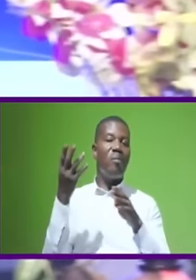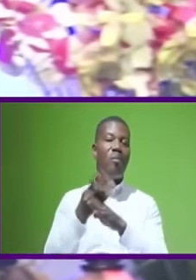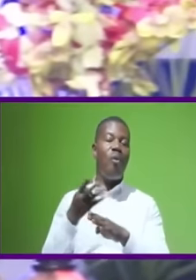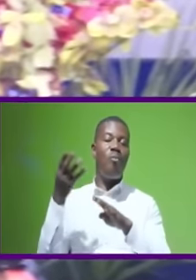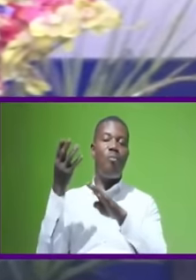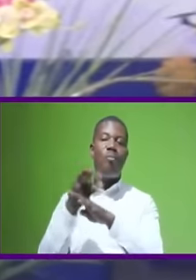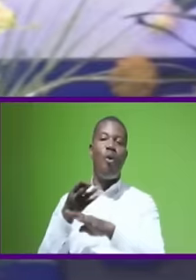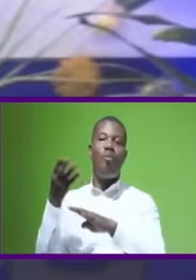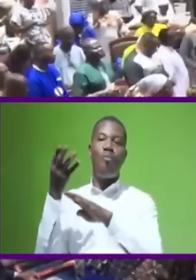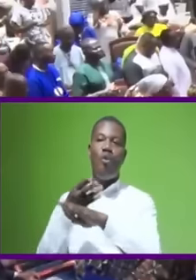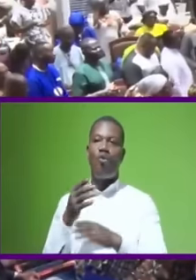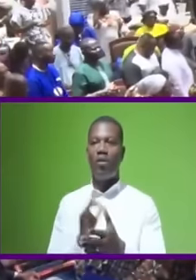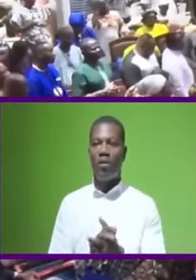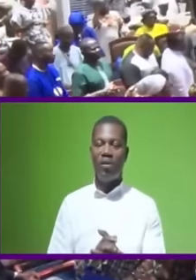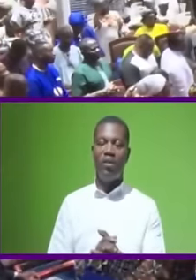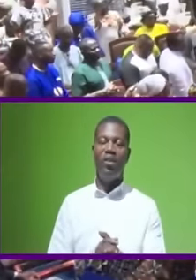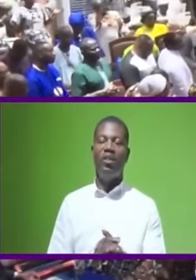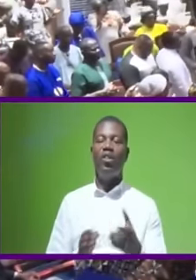Yes.